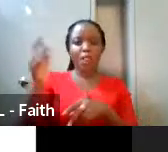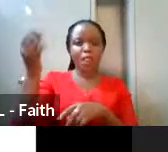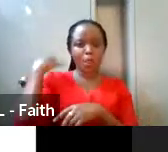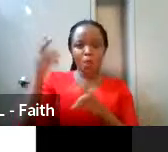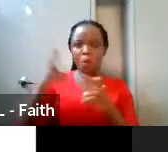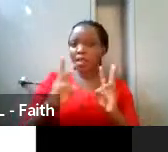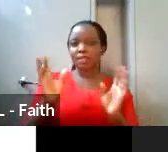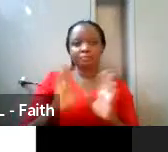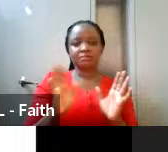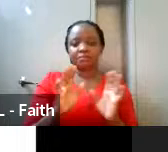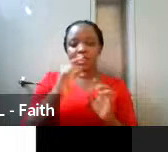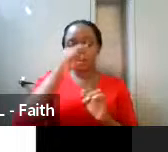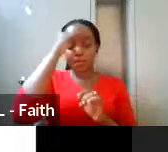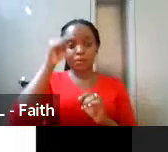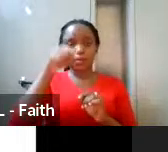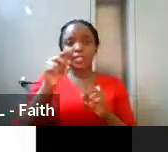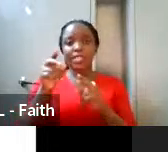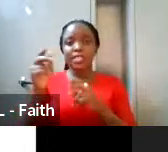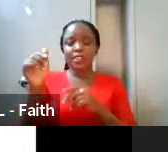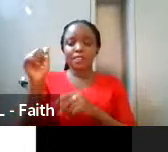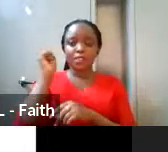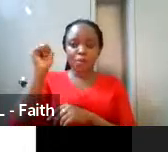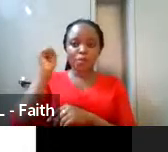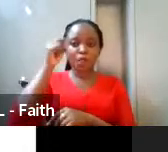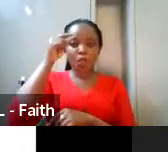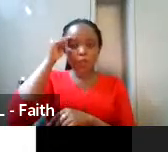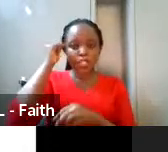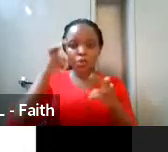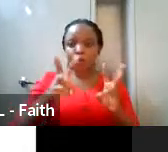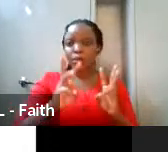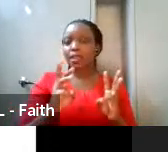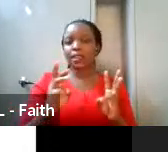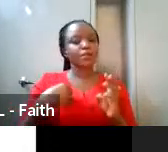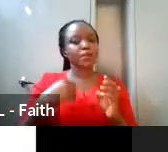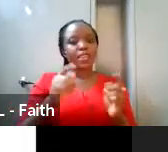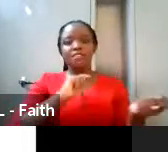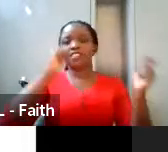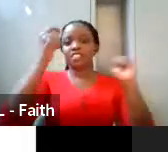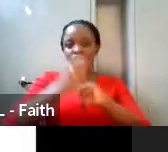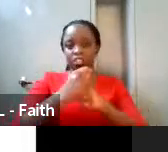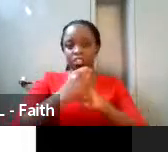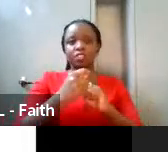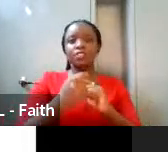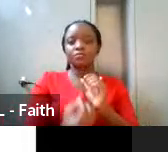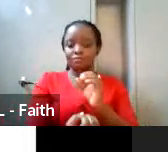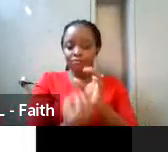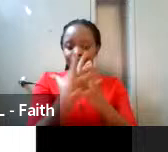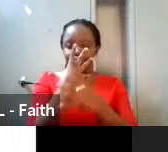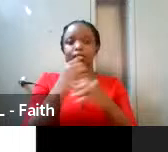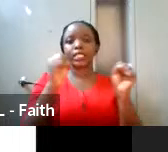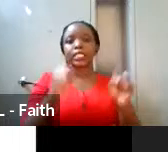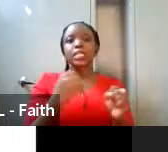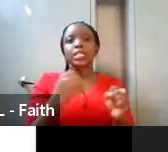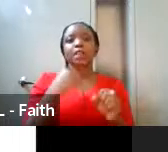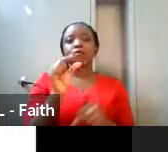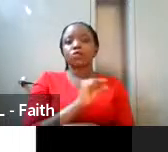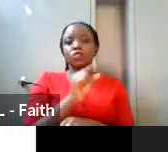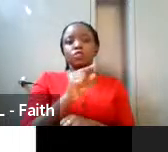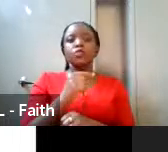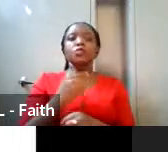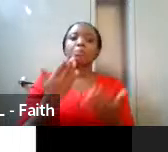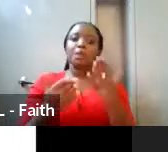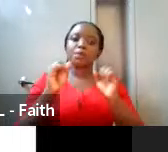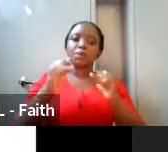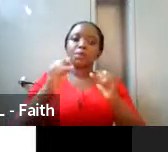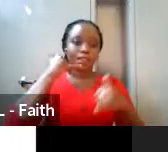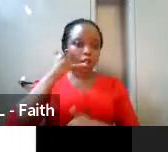has, we have created provision for the pre-populated return filing. So maybe you can just reach out to us.